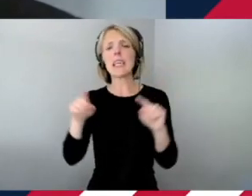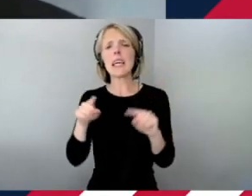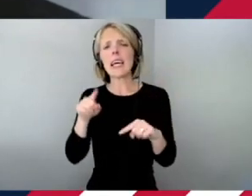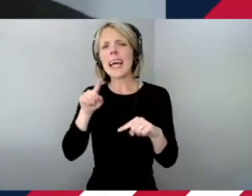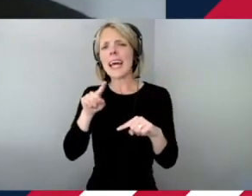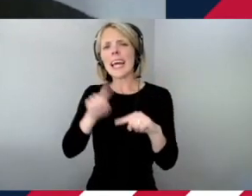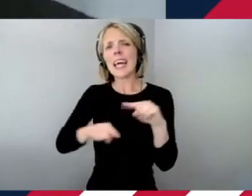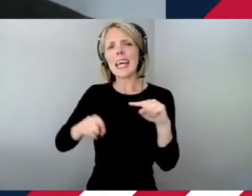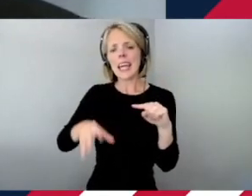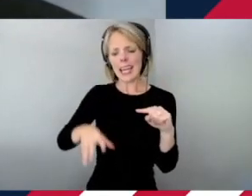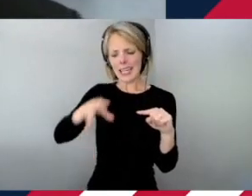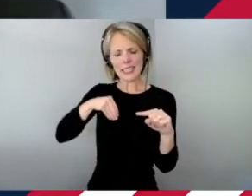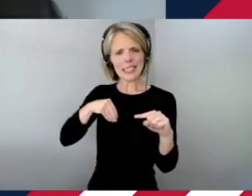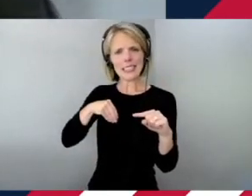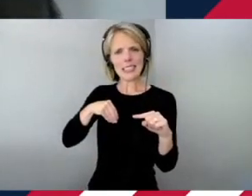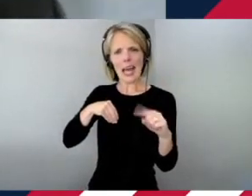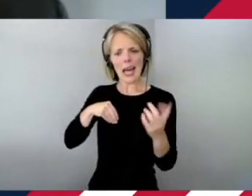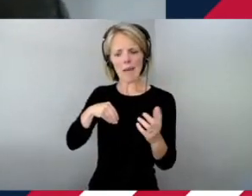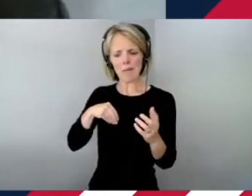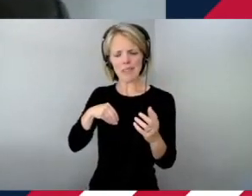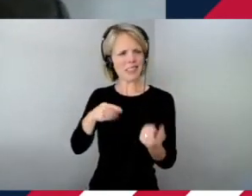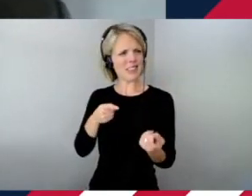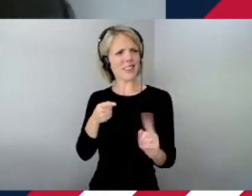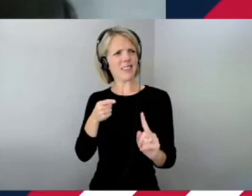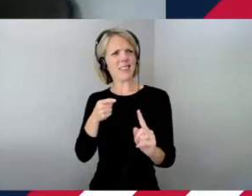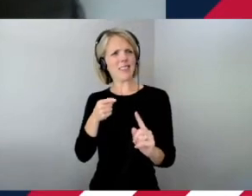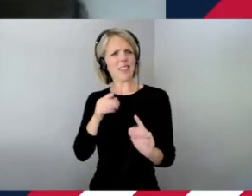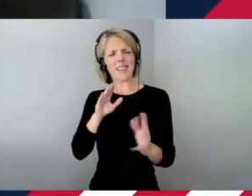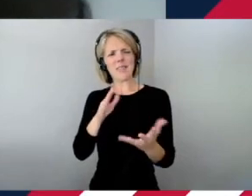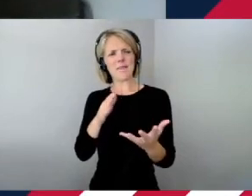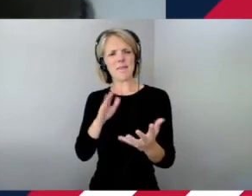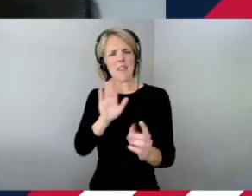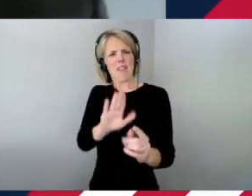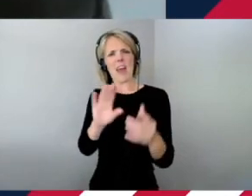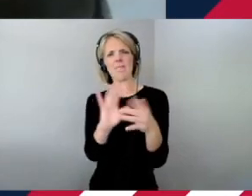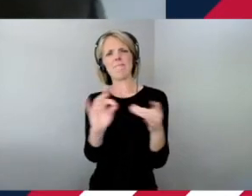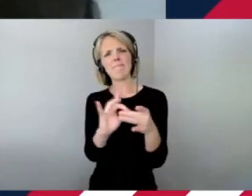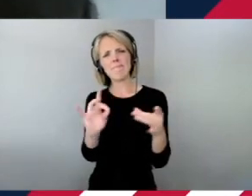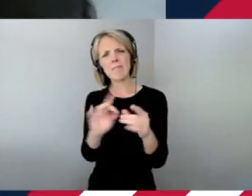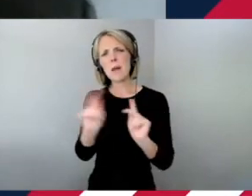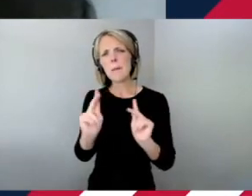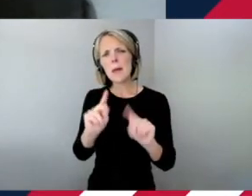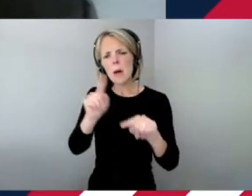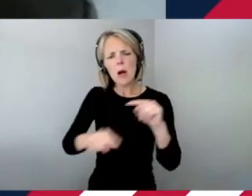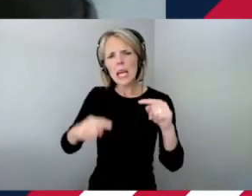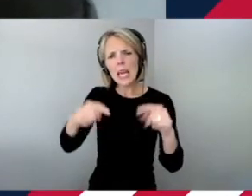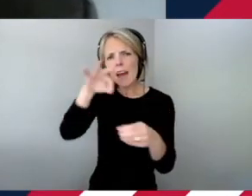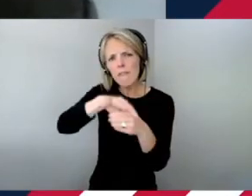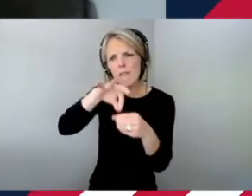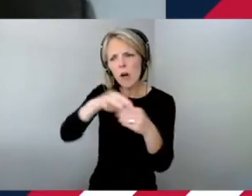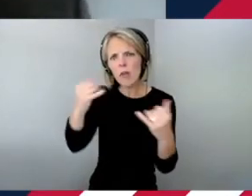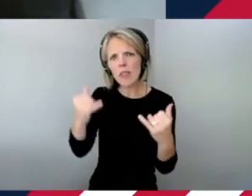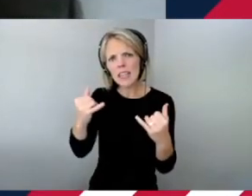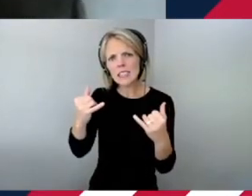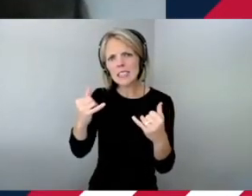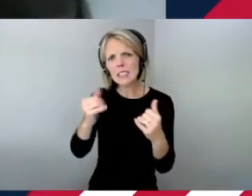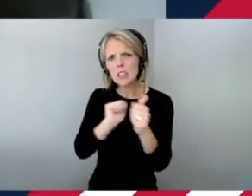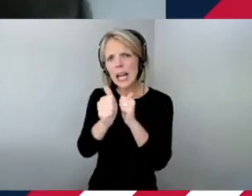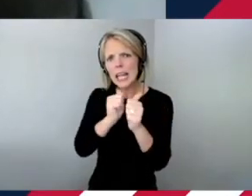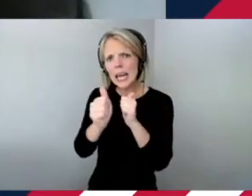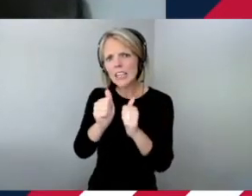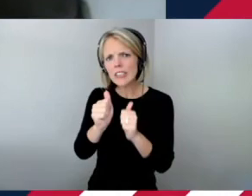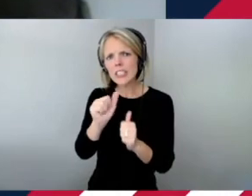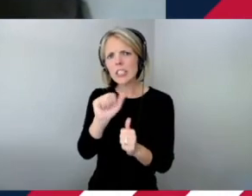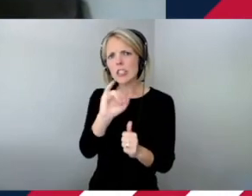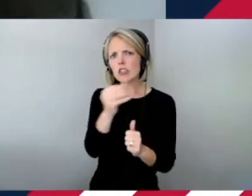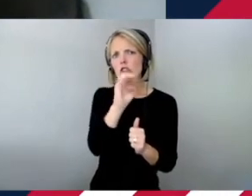as in any way rational the argument that people can't vote in this election because Joe